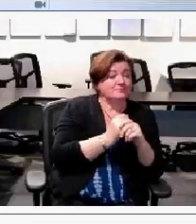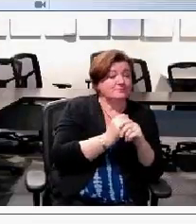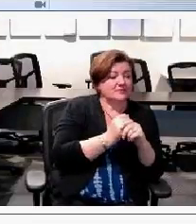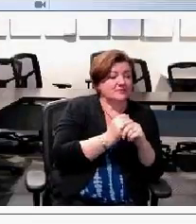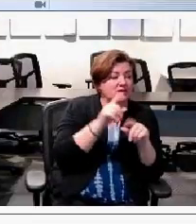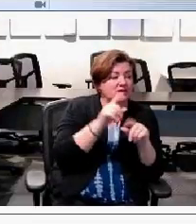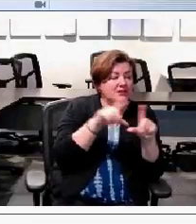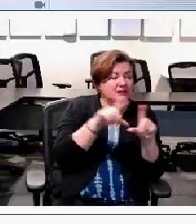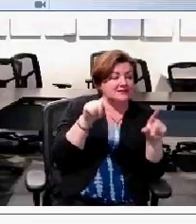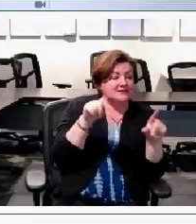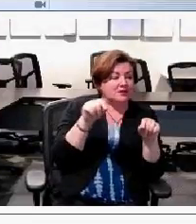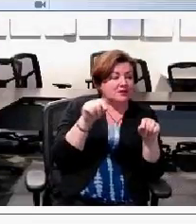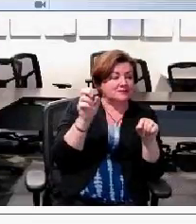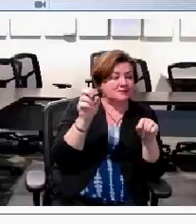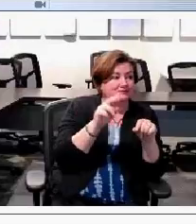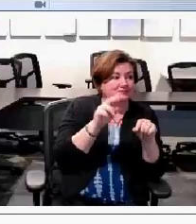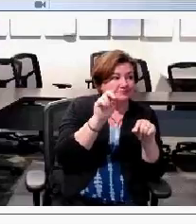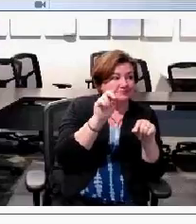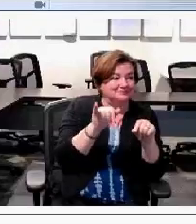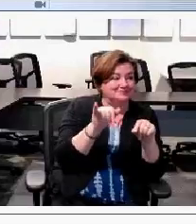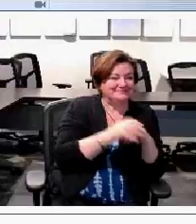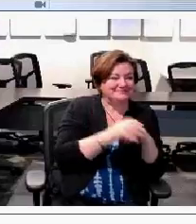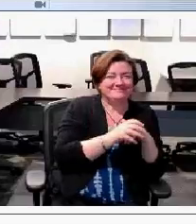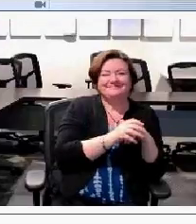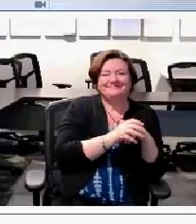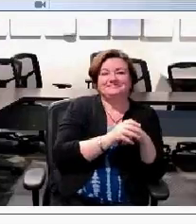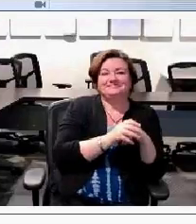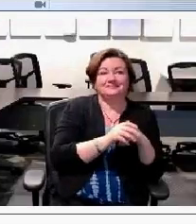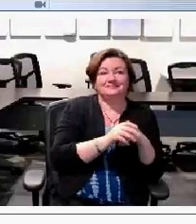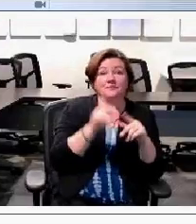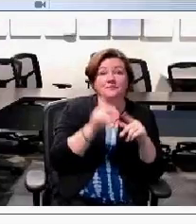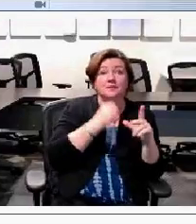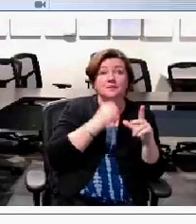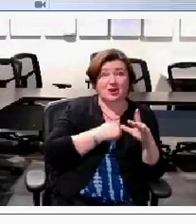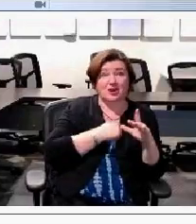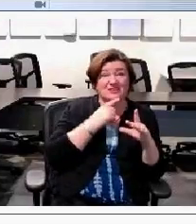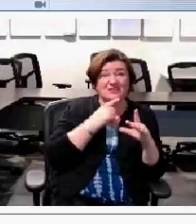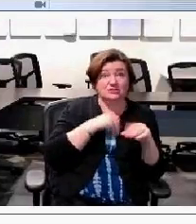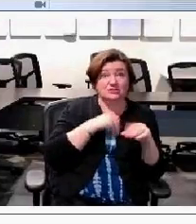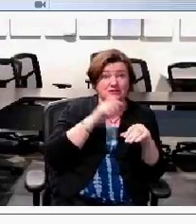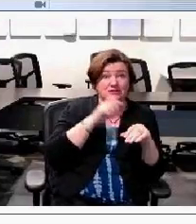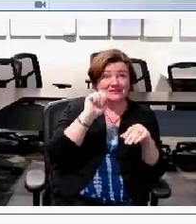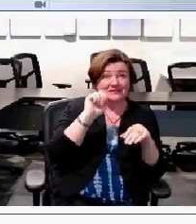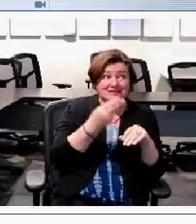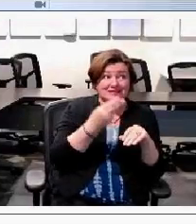Okay, so I must apologize. I actually took Sarah's request quite literally.